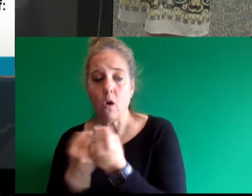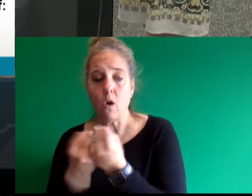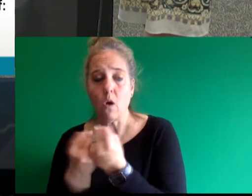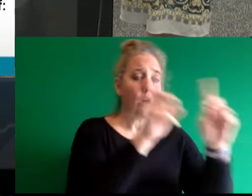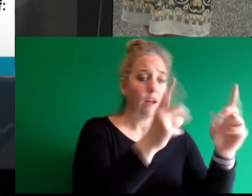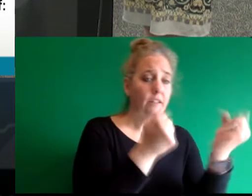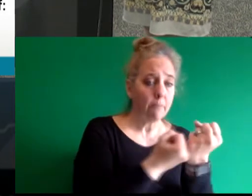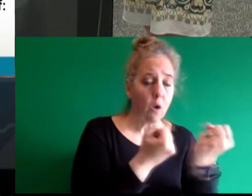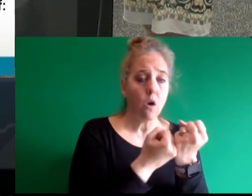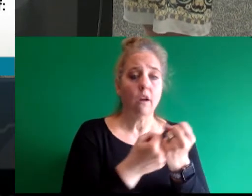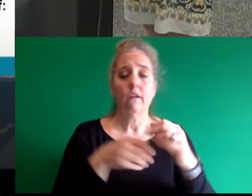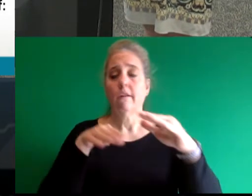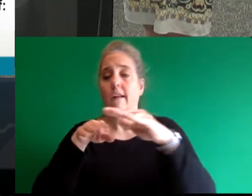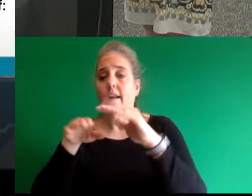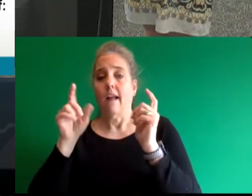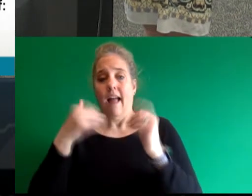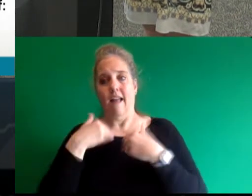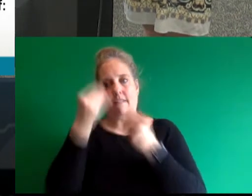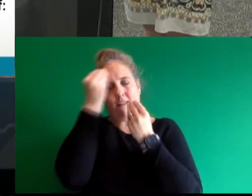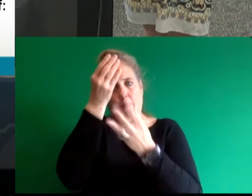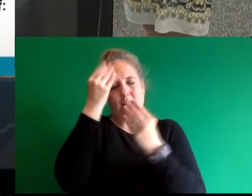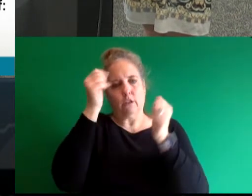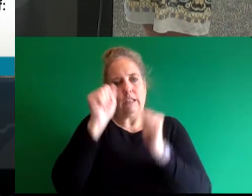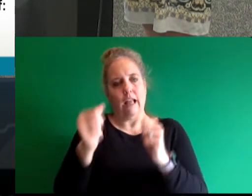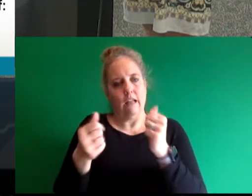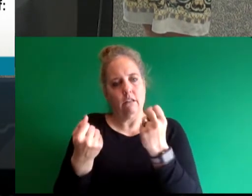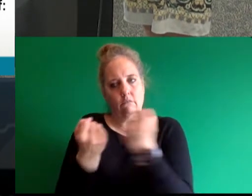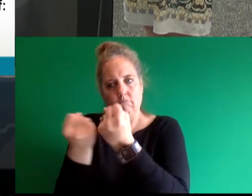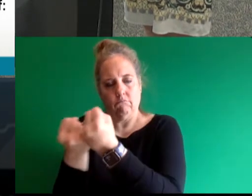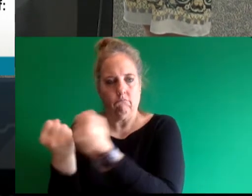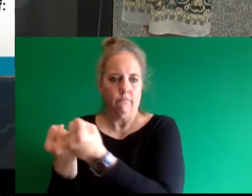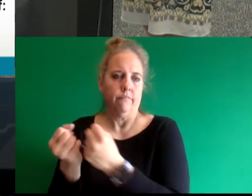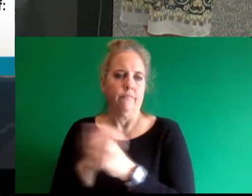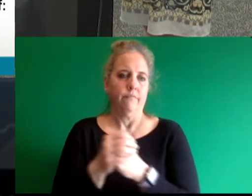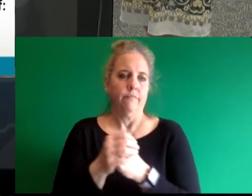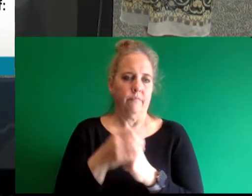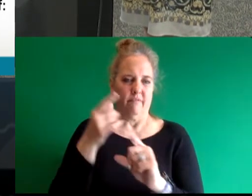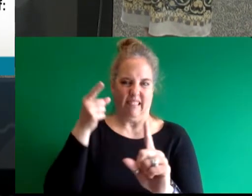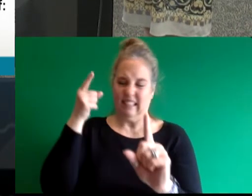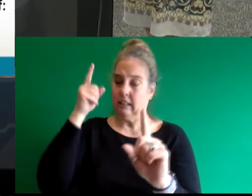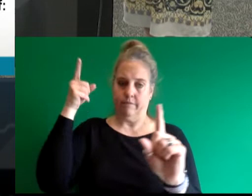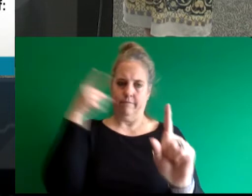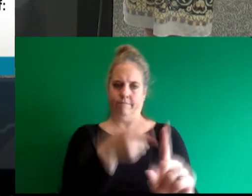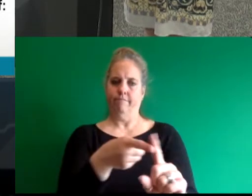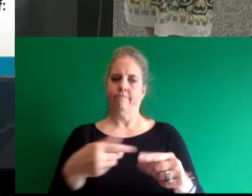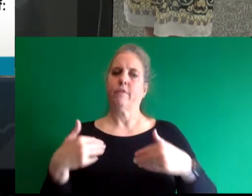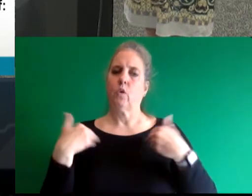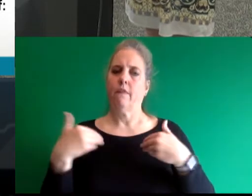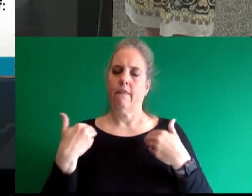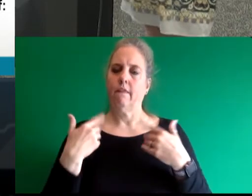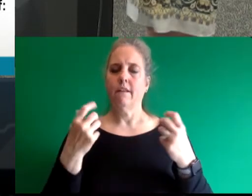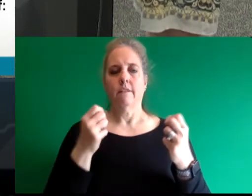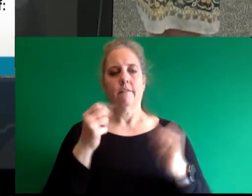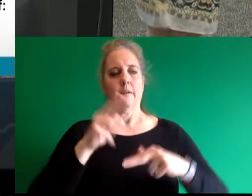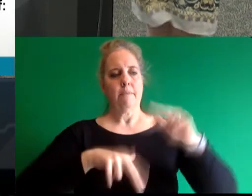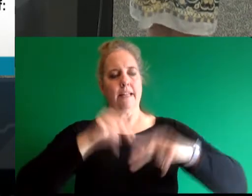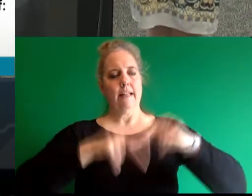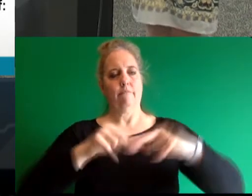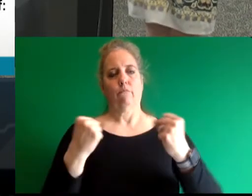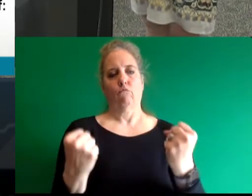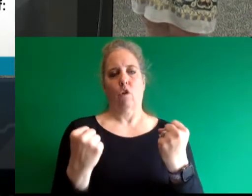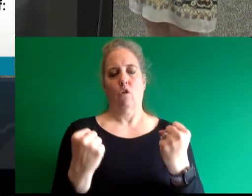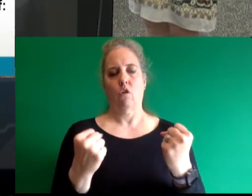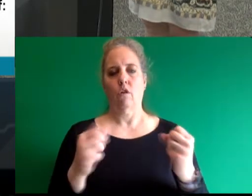surround youth with that help strengthen them so that they don't go down a path. And this is preventative and upstream